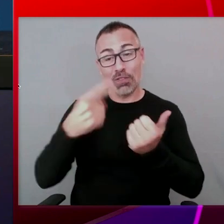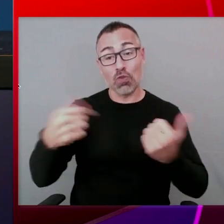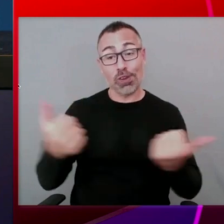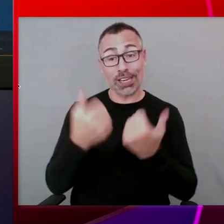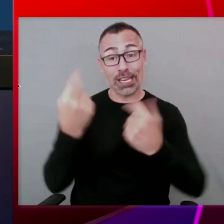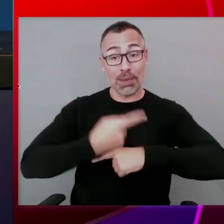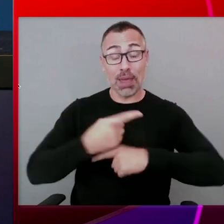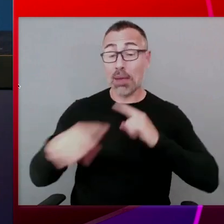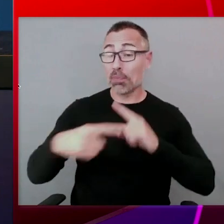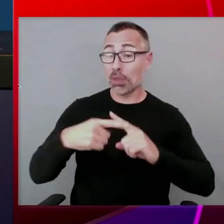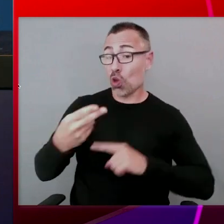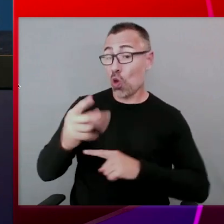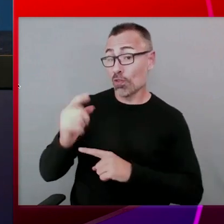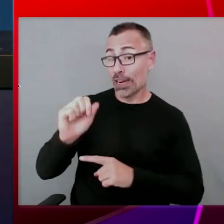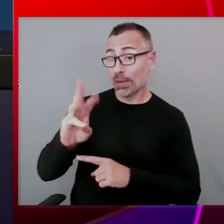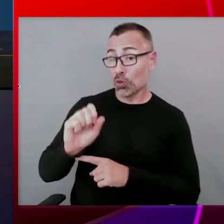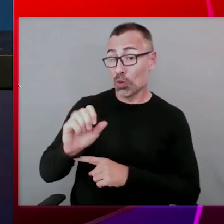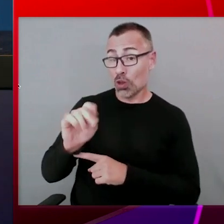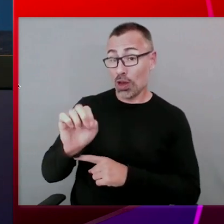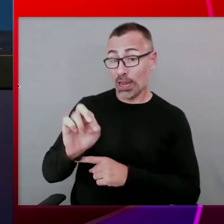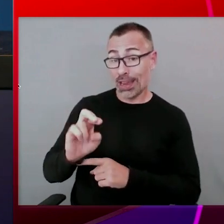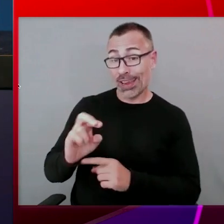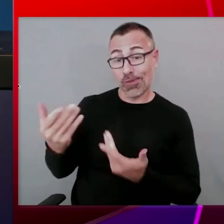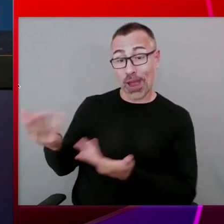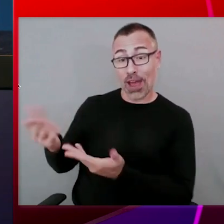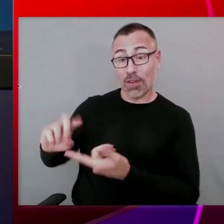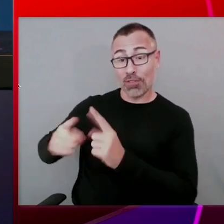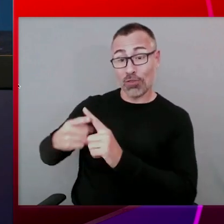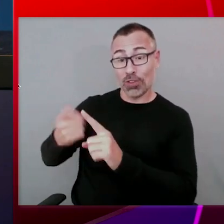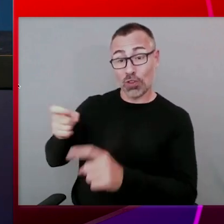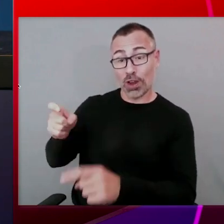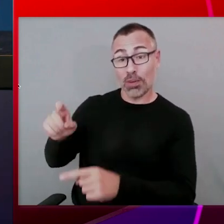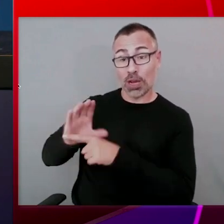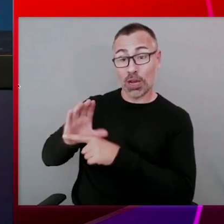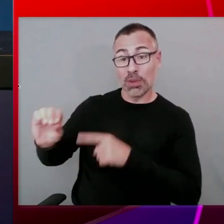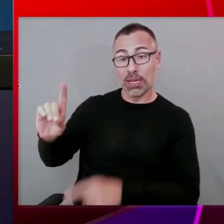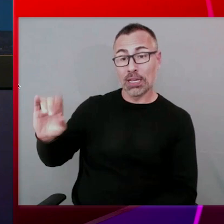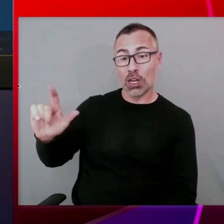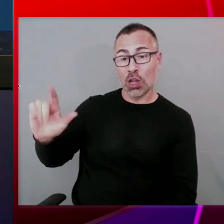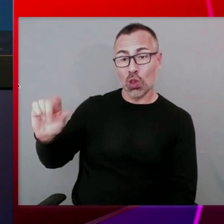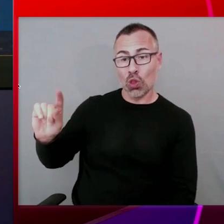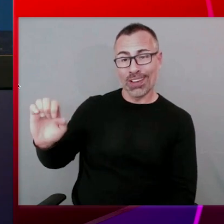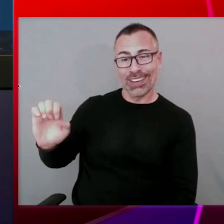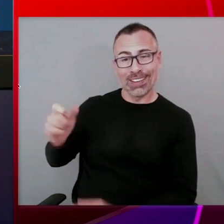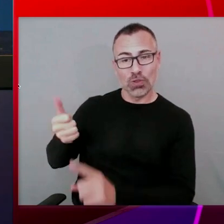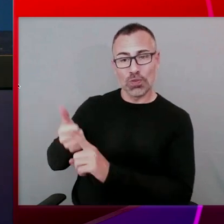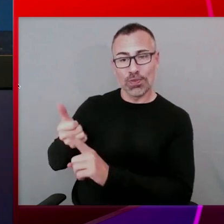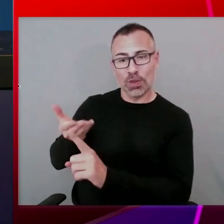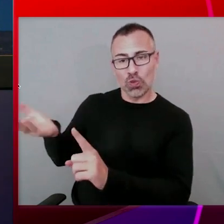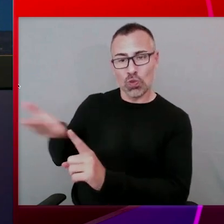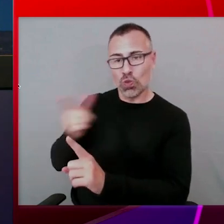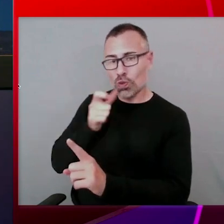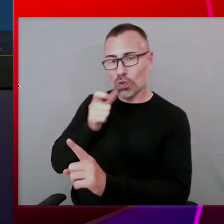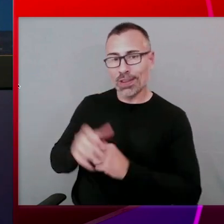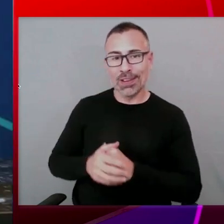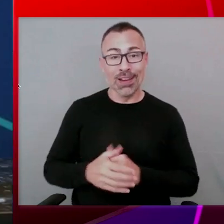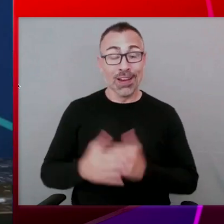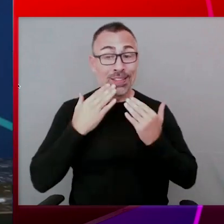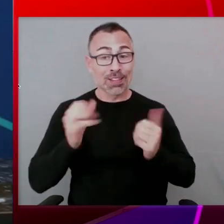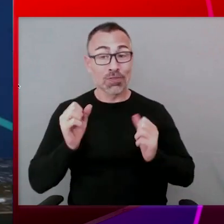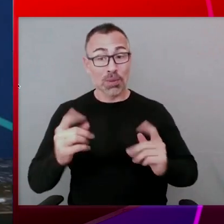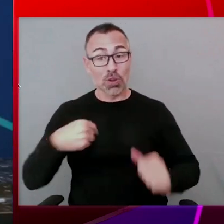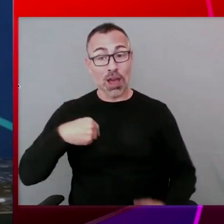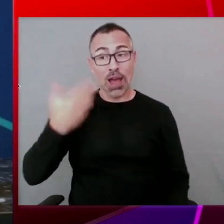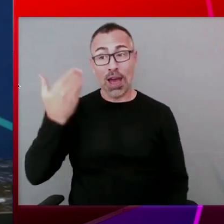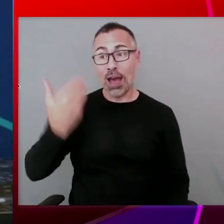AWS On Air. And we've got some friends from Deloitte. Yes. Please introduce yourselves. Donovan, go first. Yeah. Hey, thanks for the opportunity. Donovan Spronk,